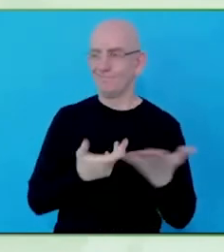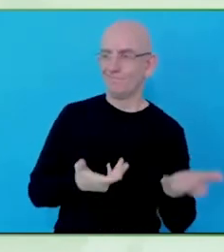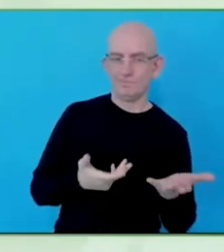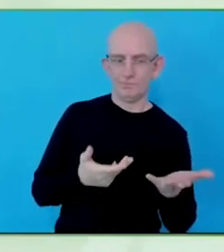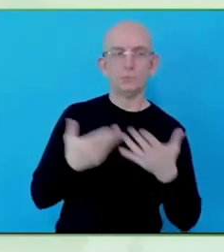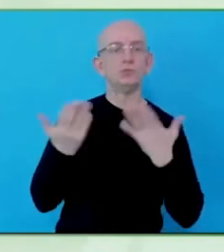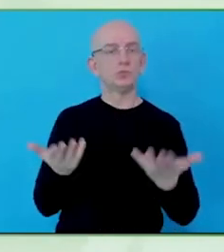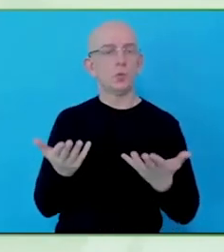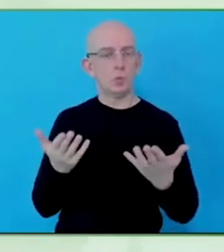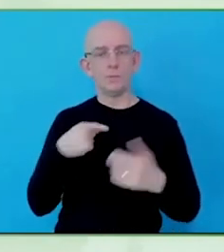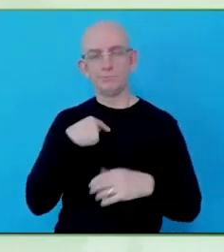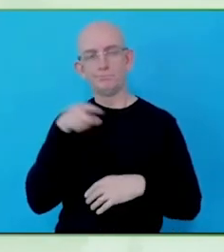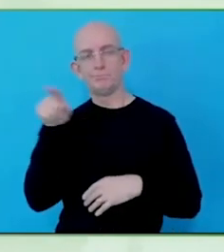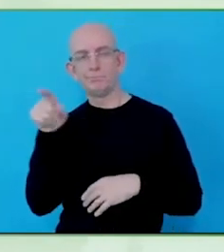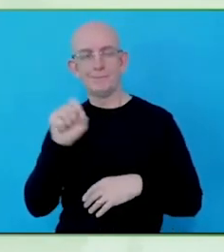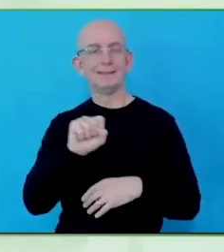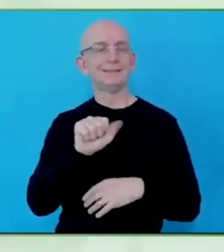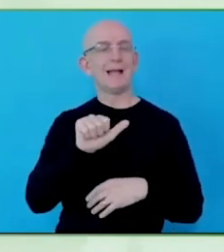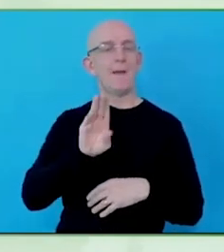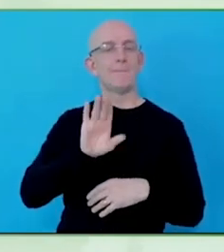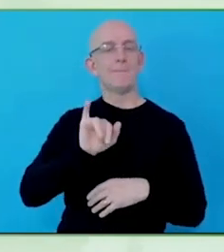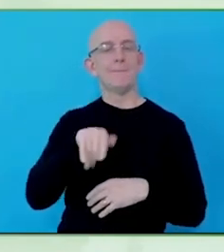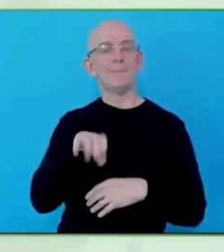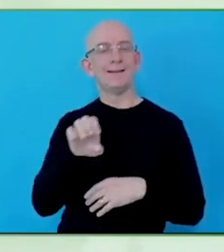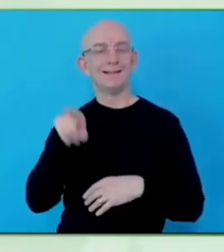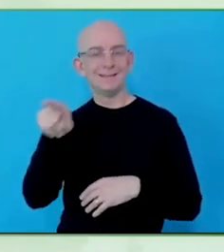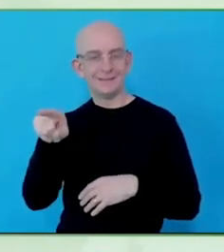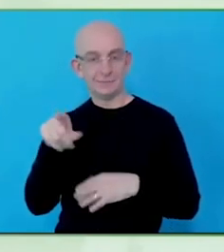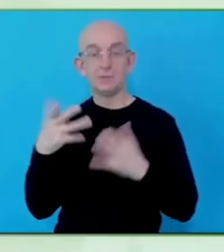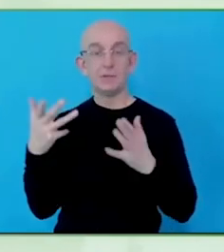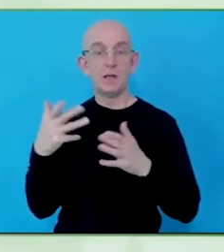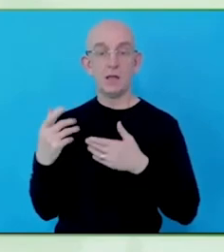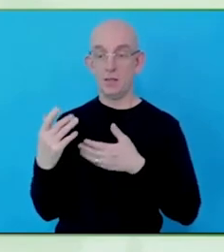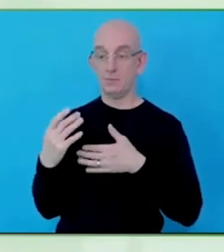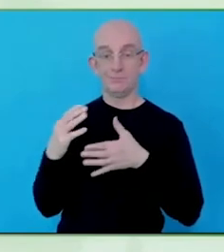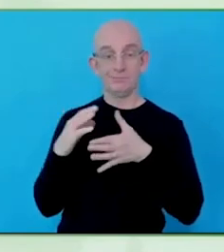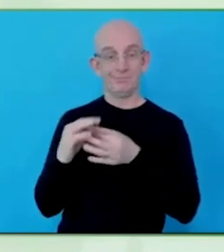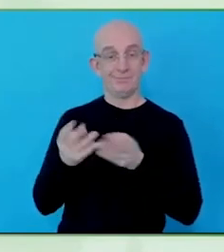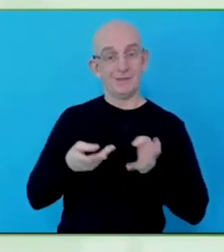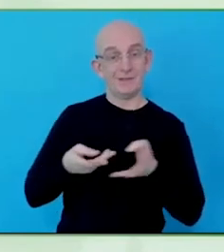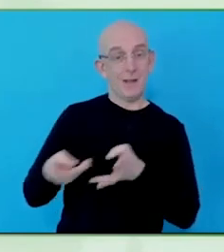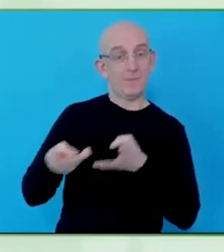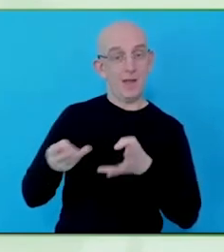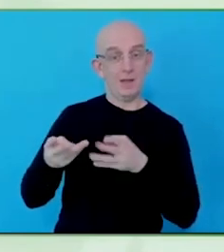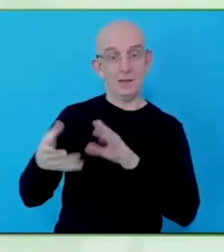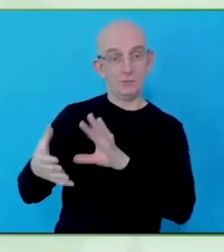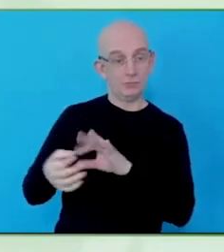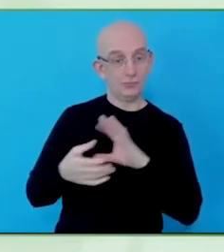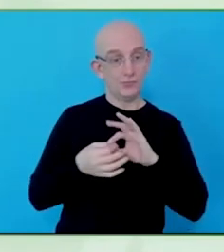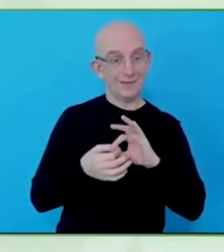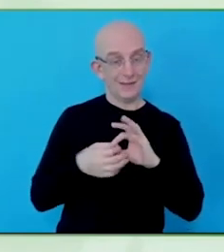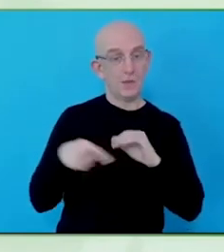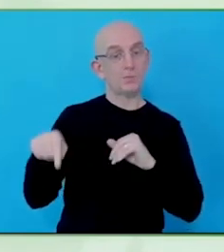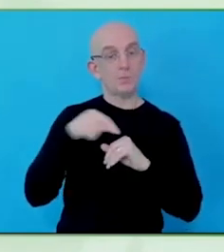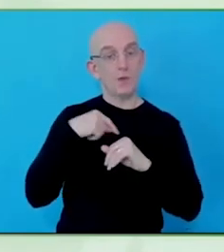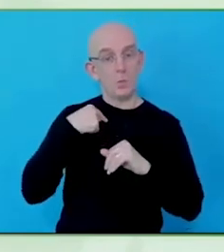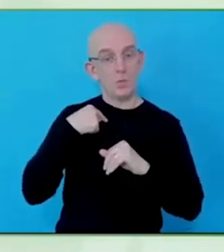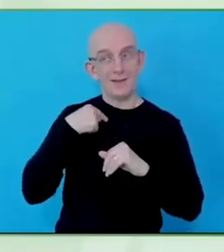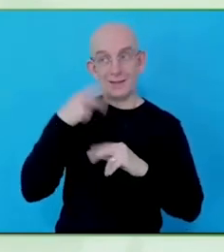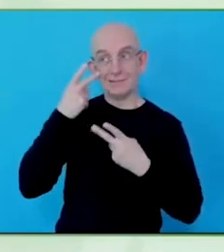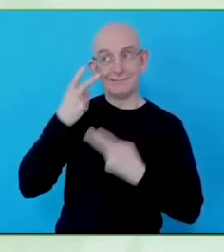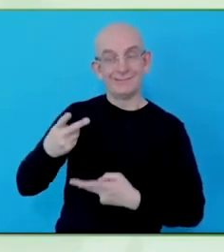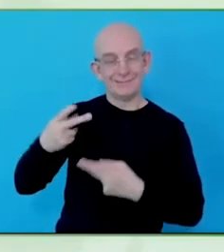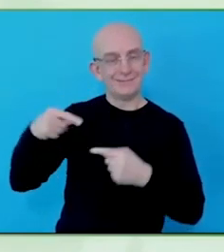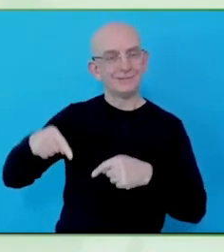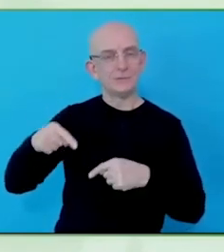definition, design, content authoring, development, and then the backends that support. All these things, as Sabine